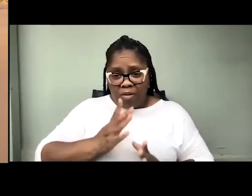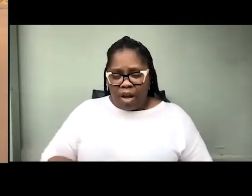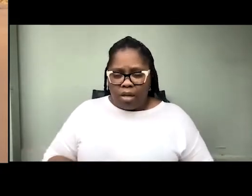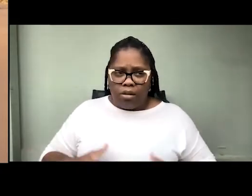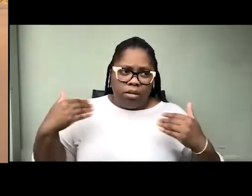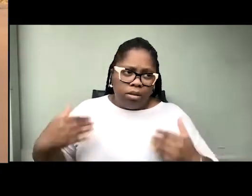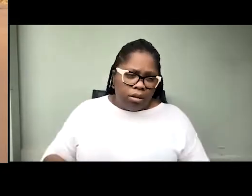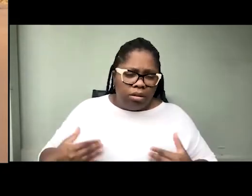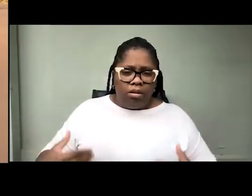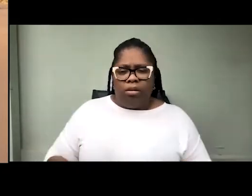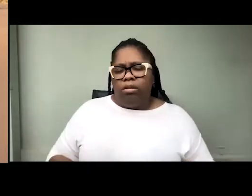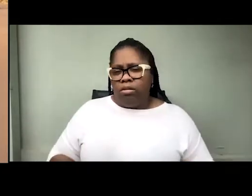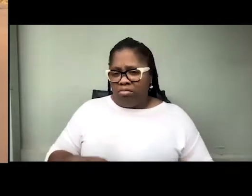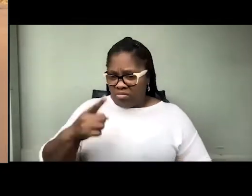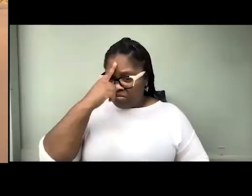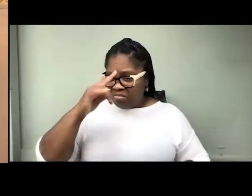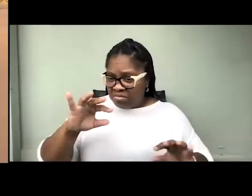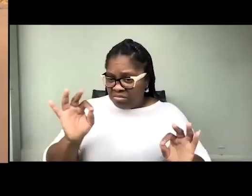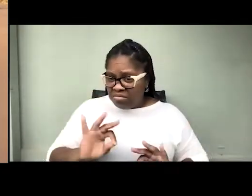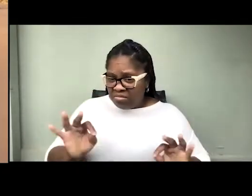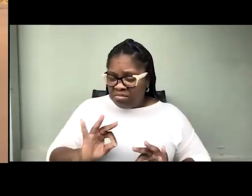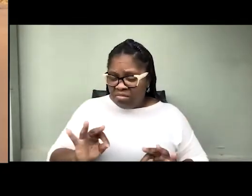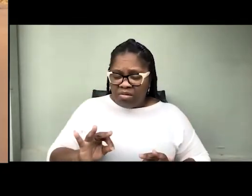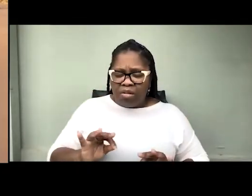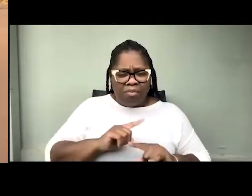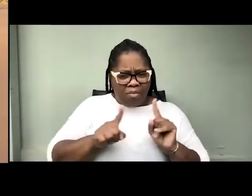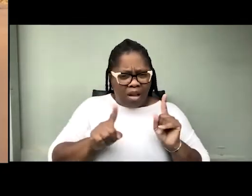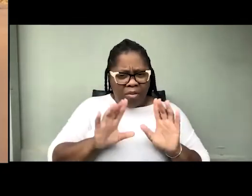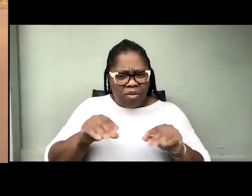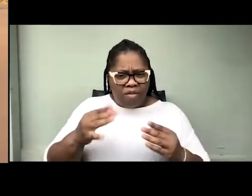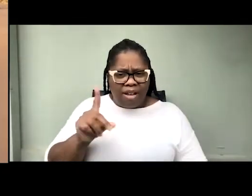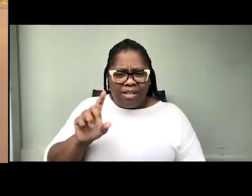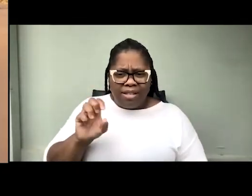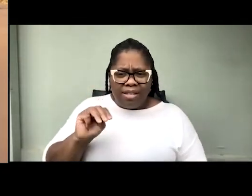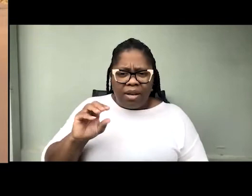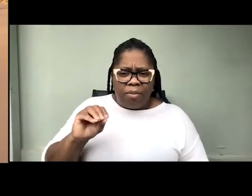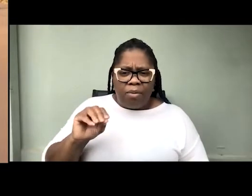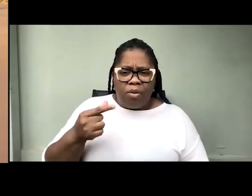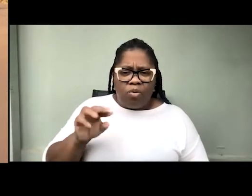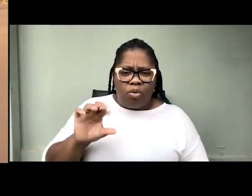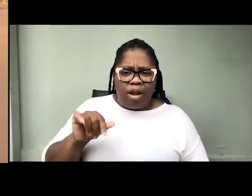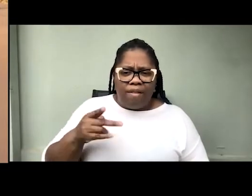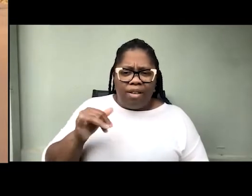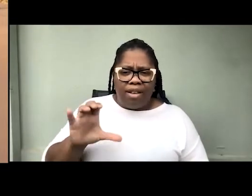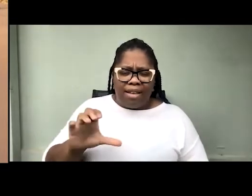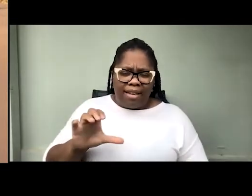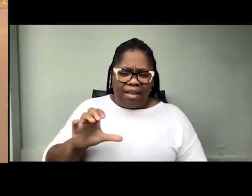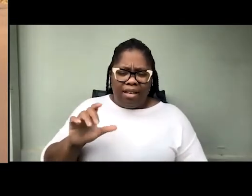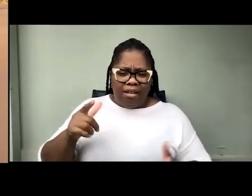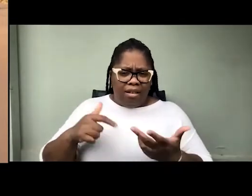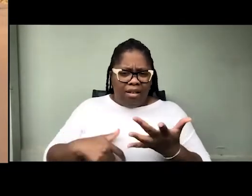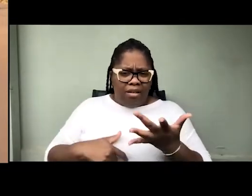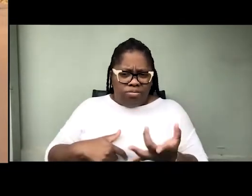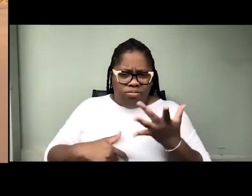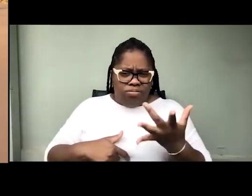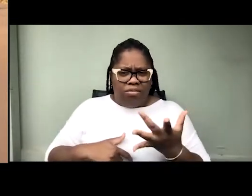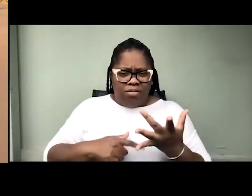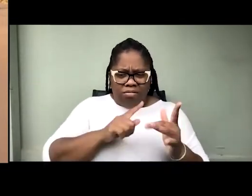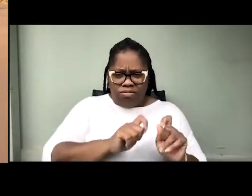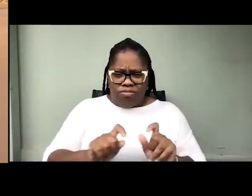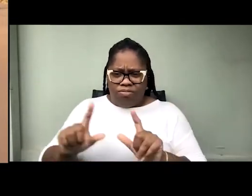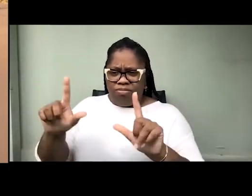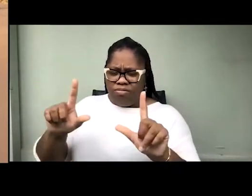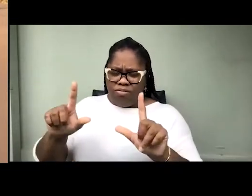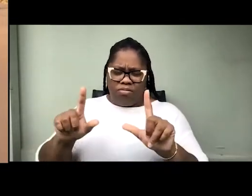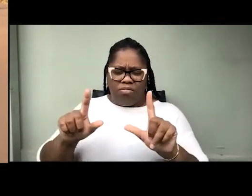by just something as simple as bringing that demographic screenshot that I shared earlier in the presentation from our dashboard, bringing that